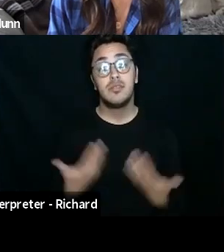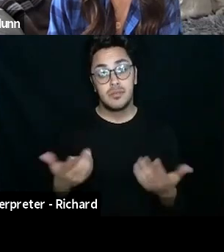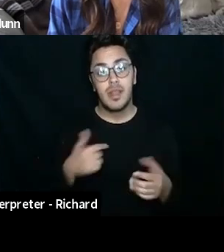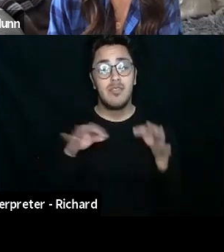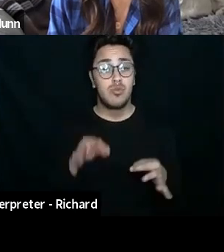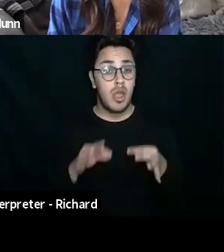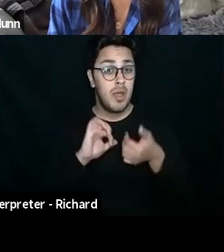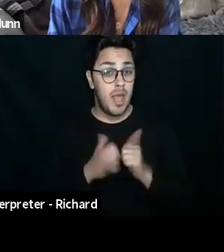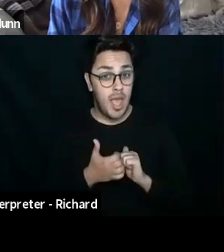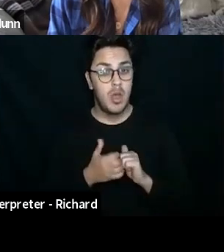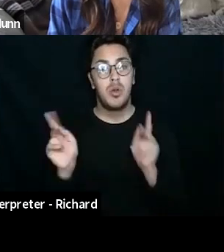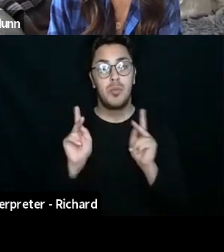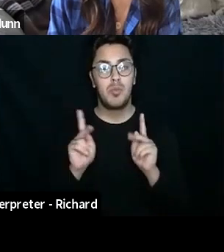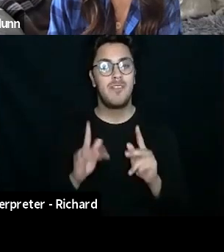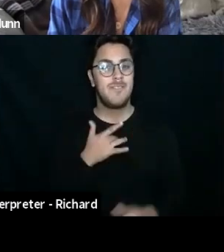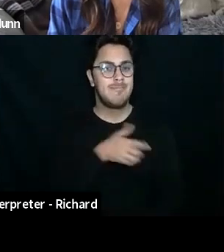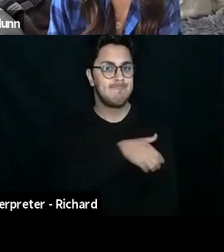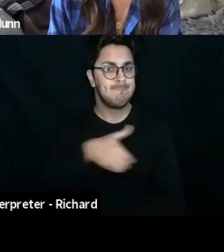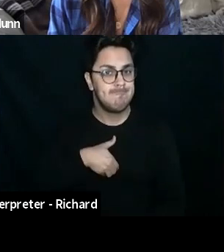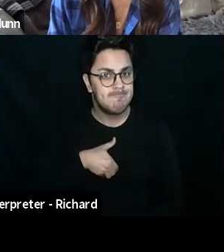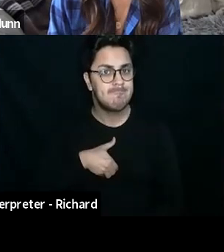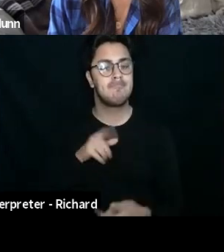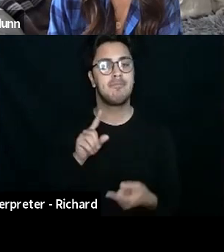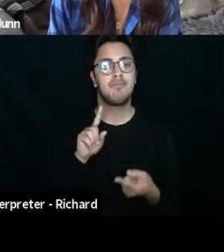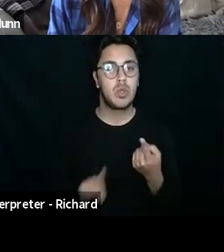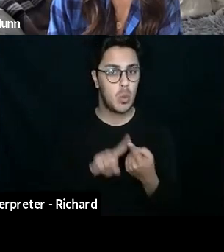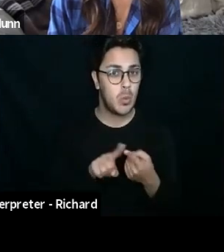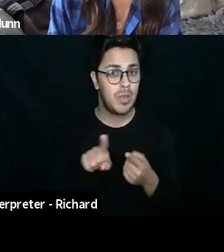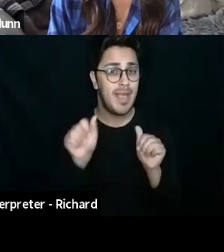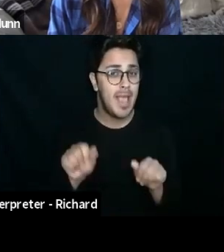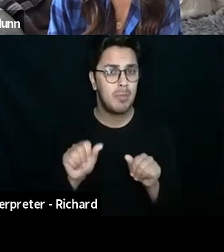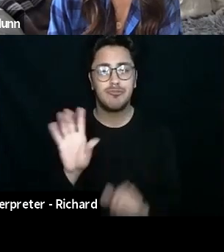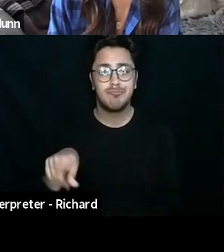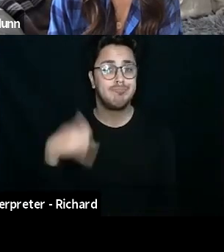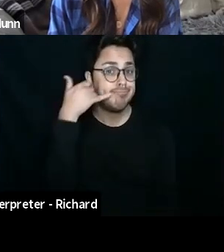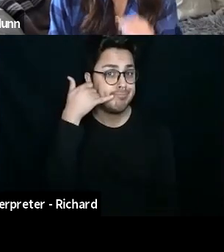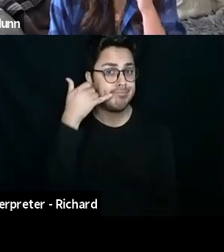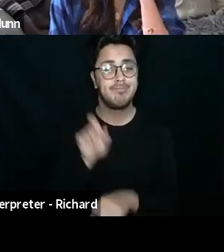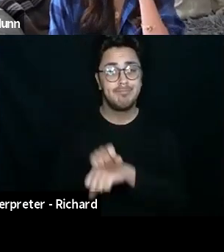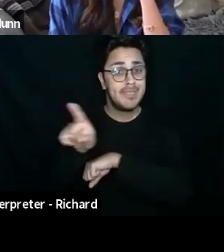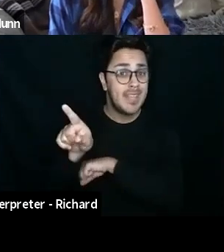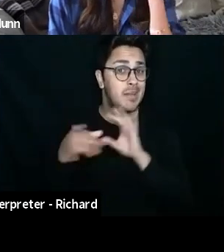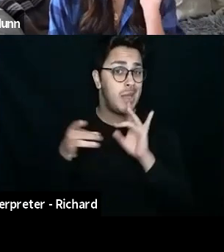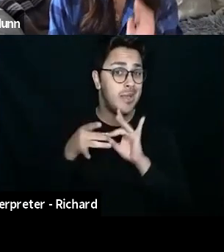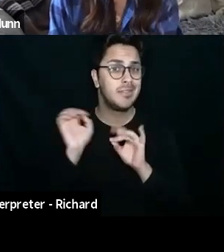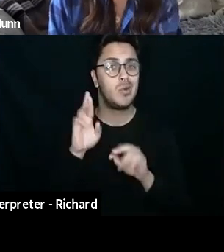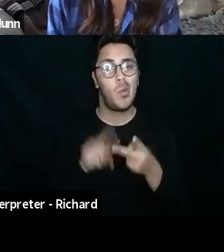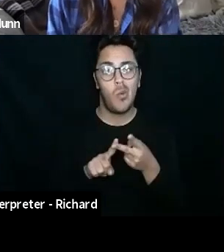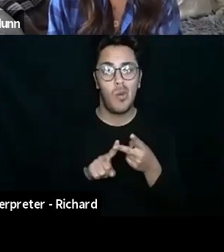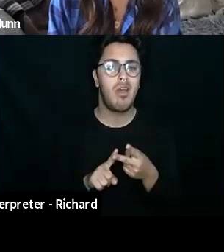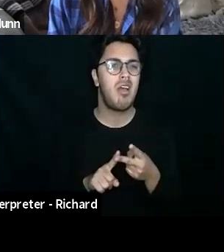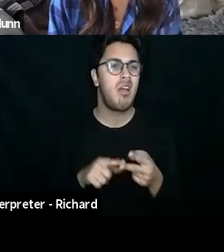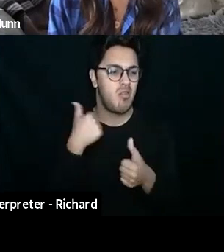that people feel empowered when they are able to just pick up their phone and send a message like, hey, I remember one that broke